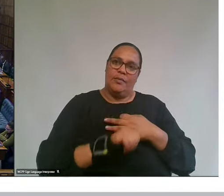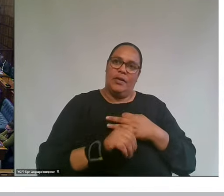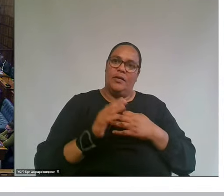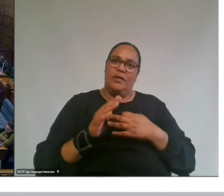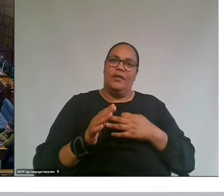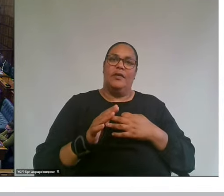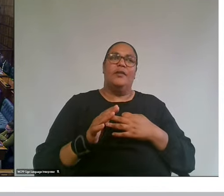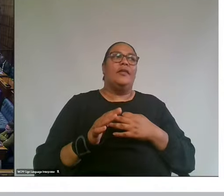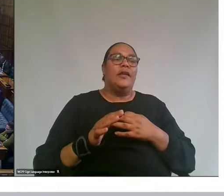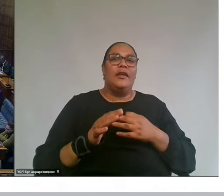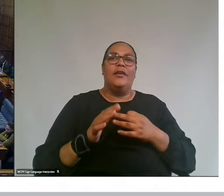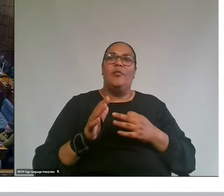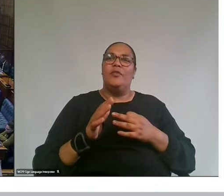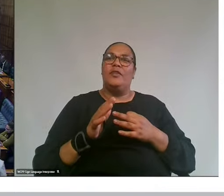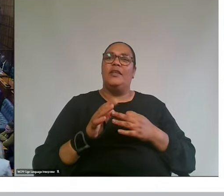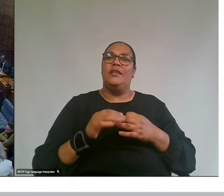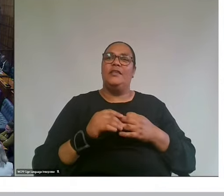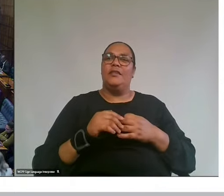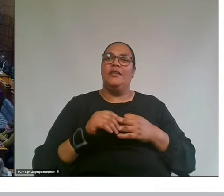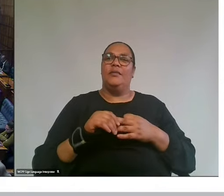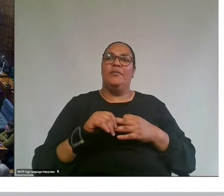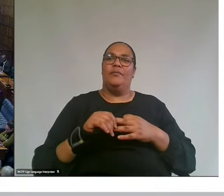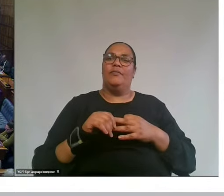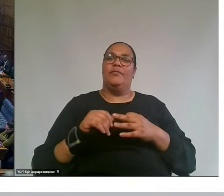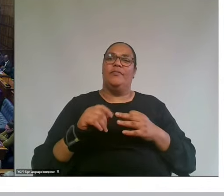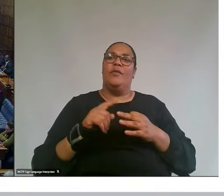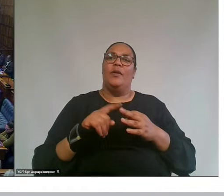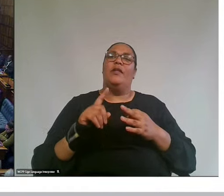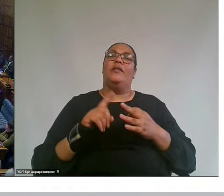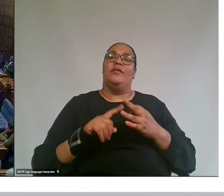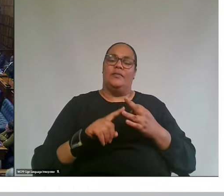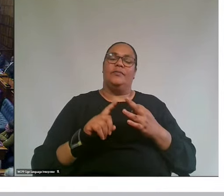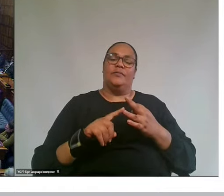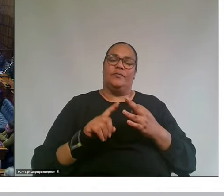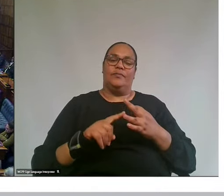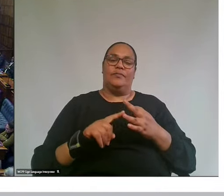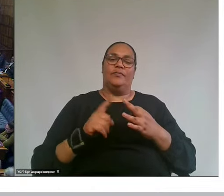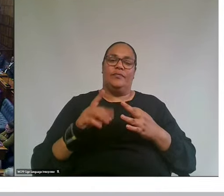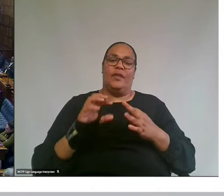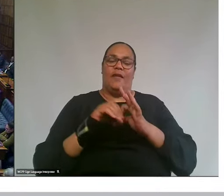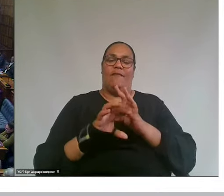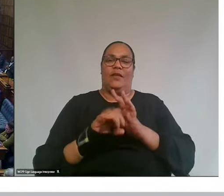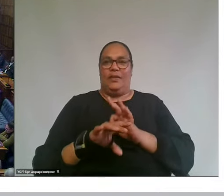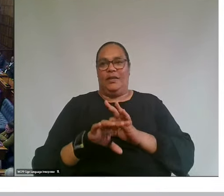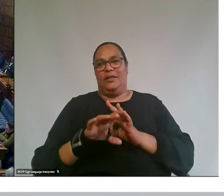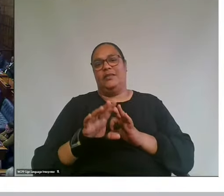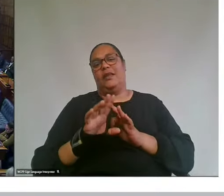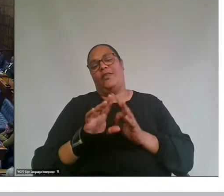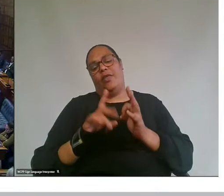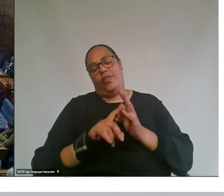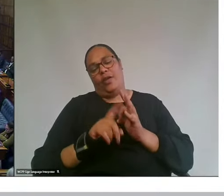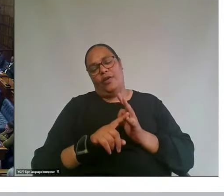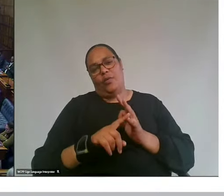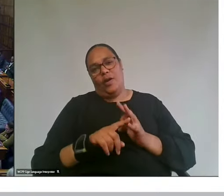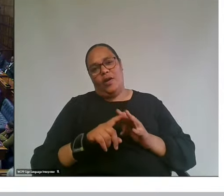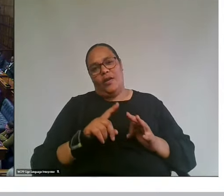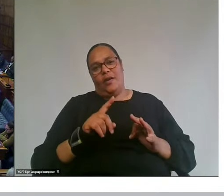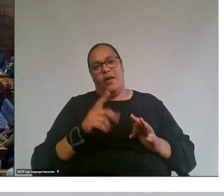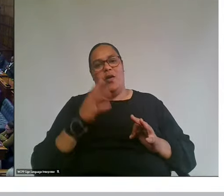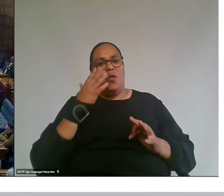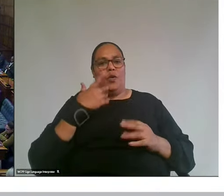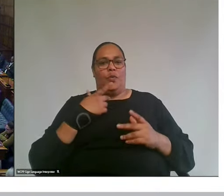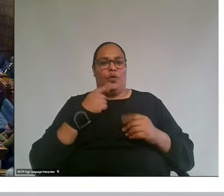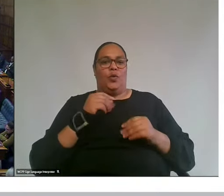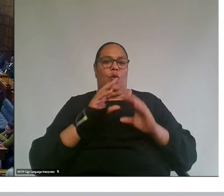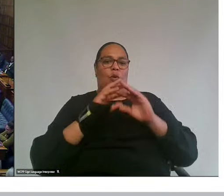of the public service regulation the second one would be where posts are being advertised and the third one is when we're doing